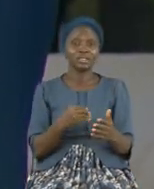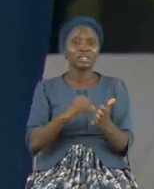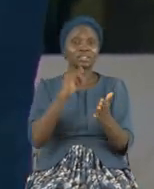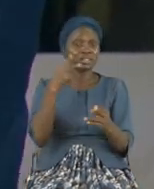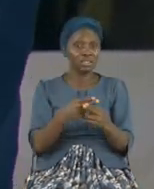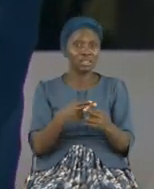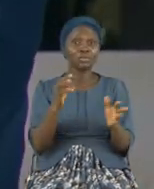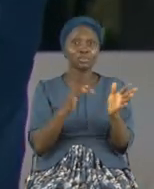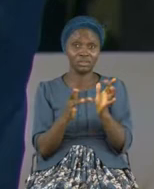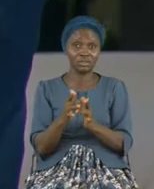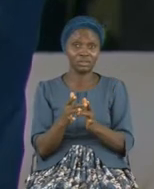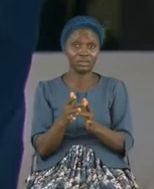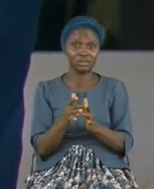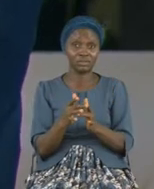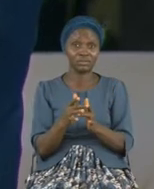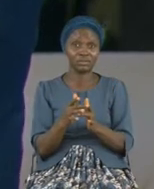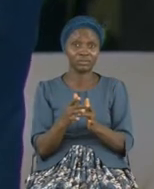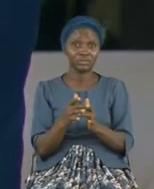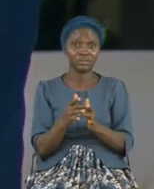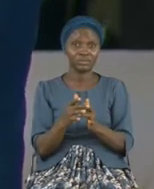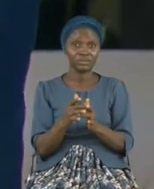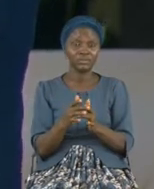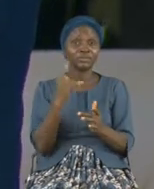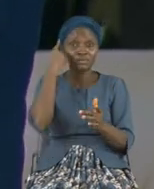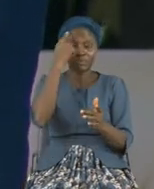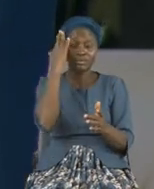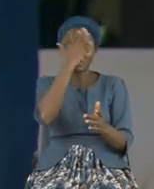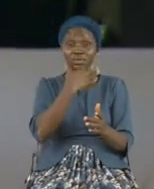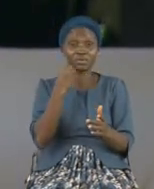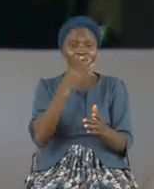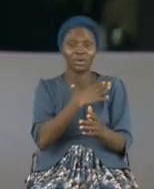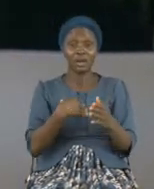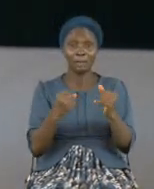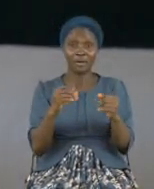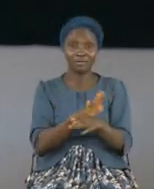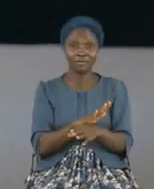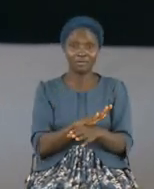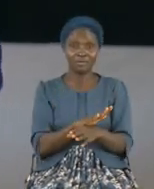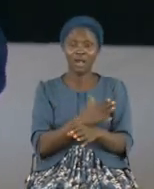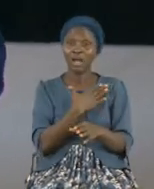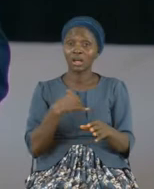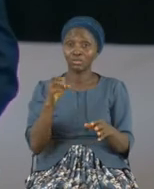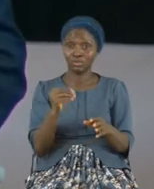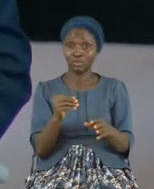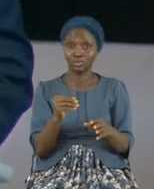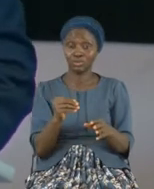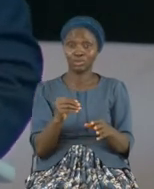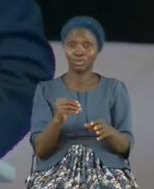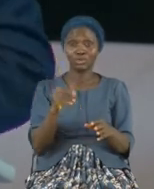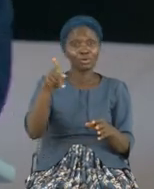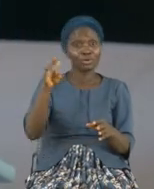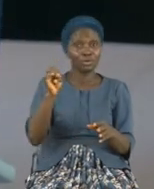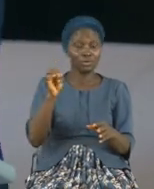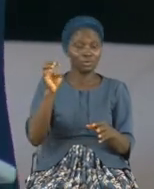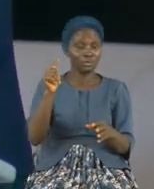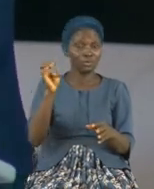Jesus bright, beautiful, and powerful. And so Peter said, silver